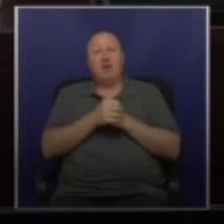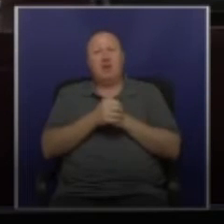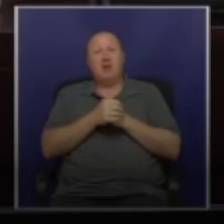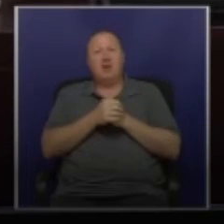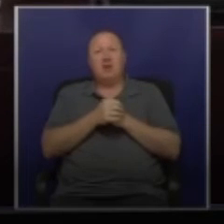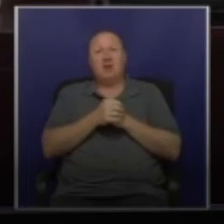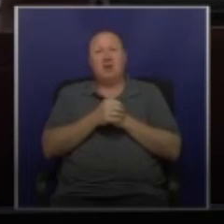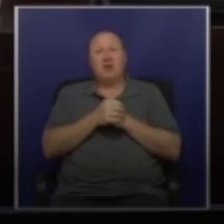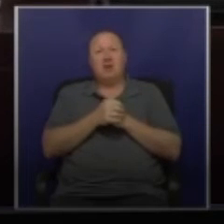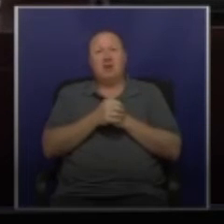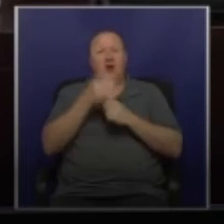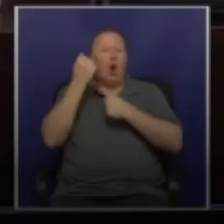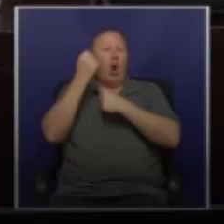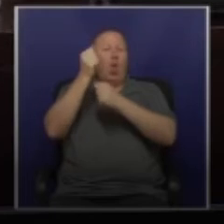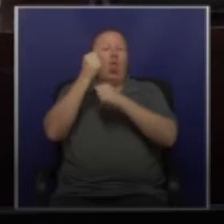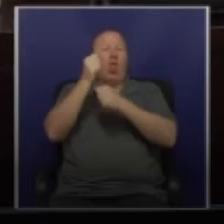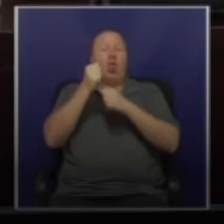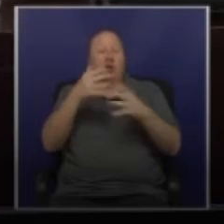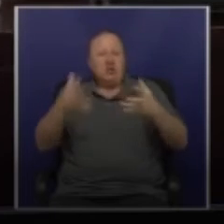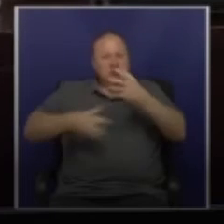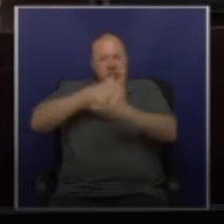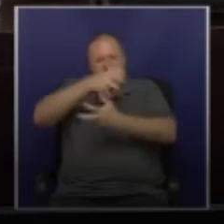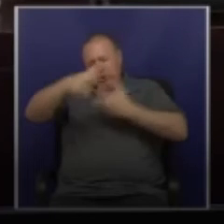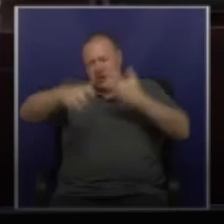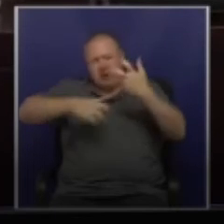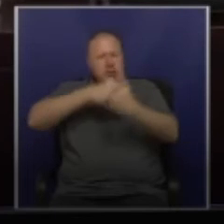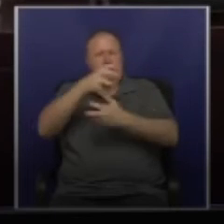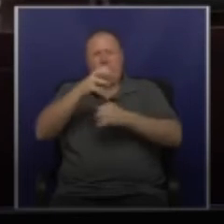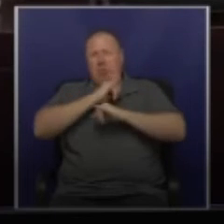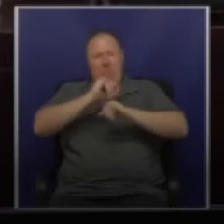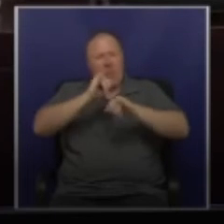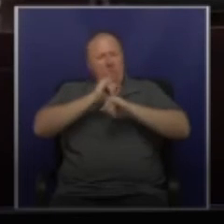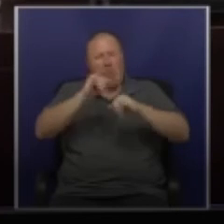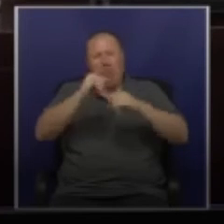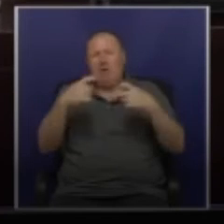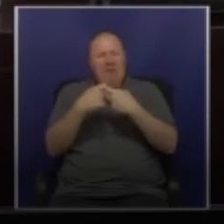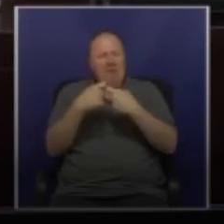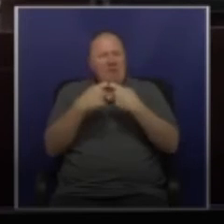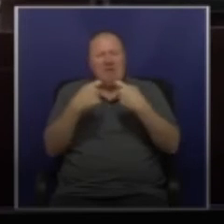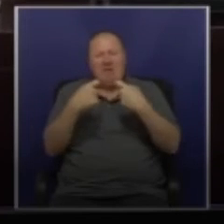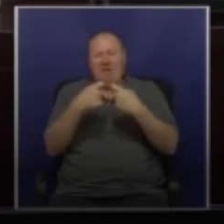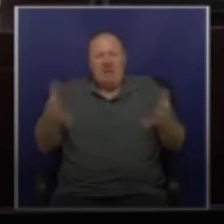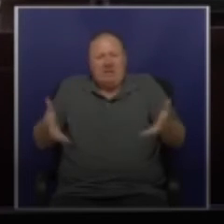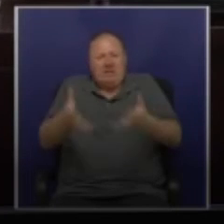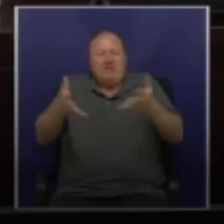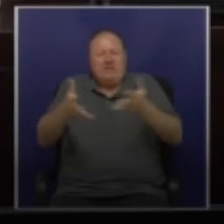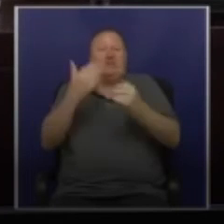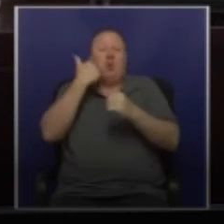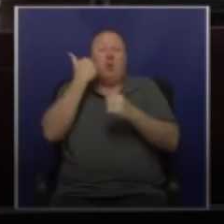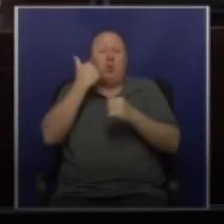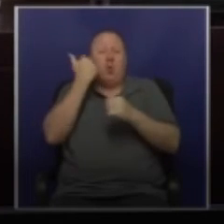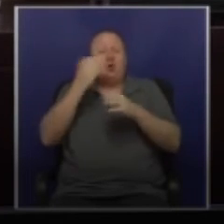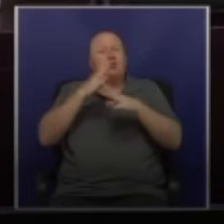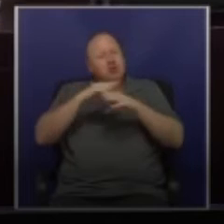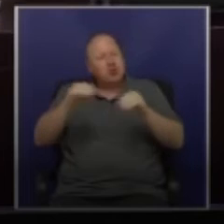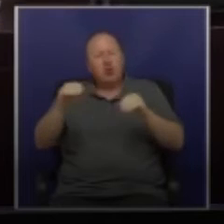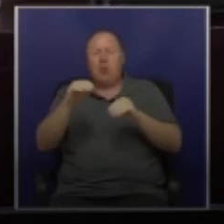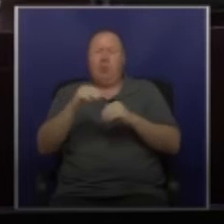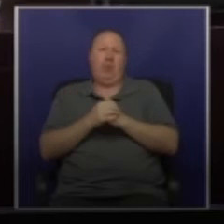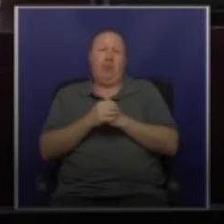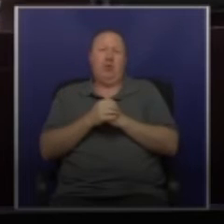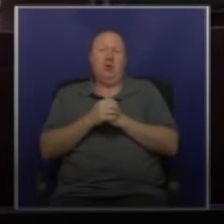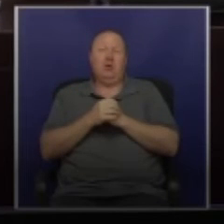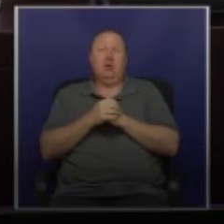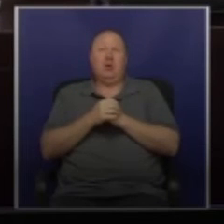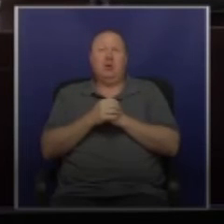this conflict, who have been stewing in a combustible combination of grievances for generations and who feed off of one another